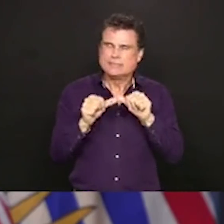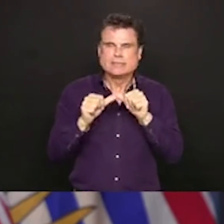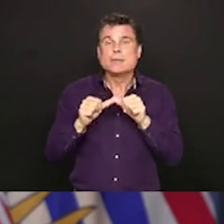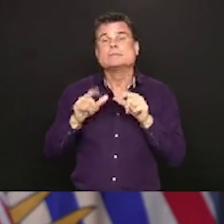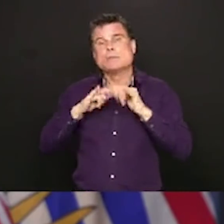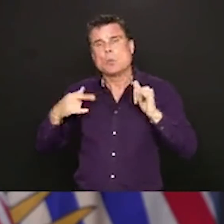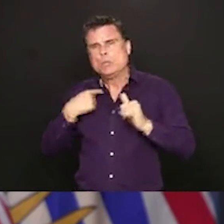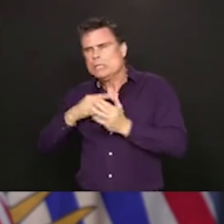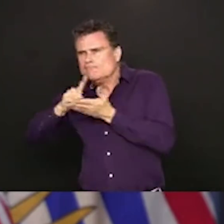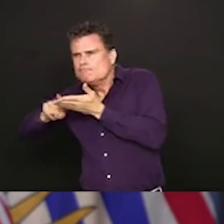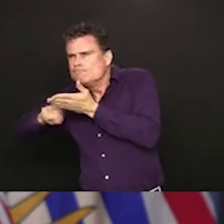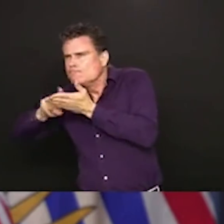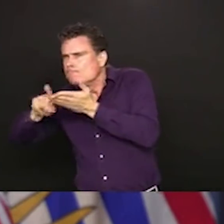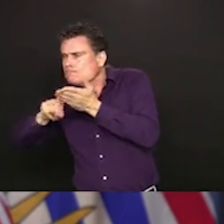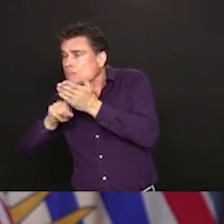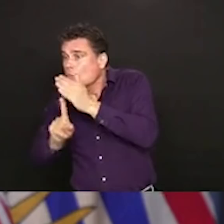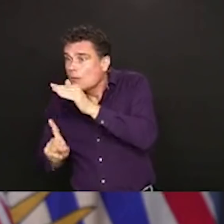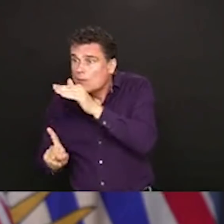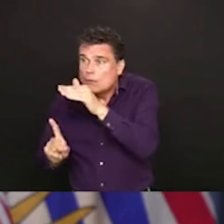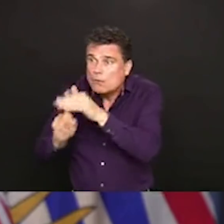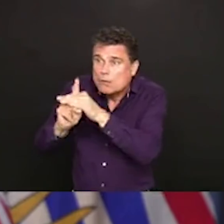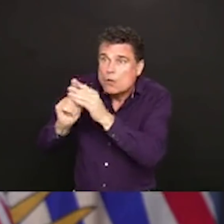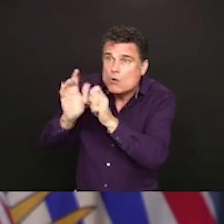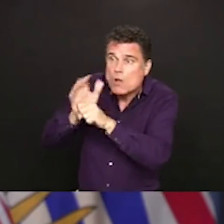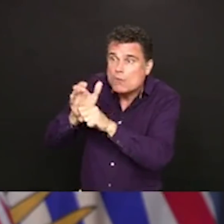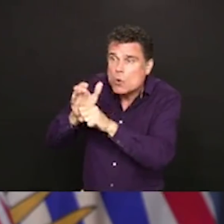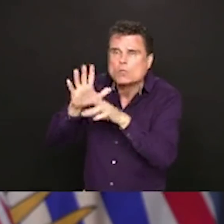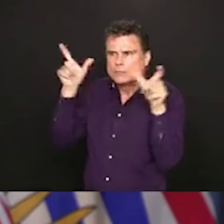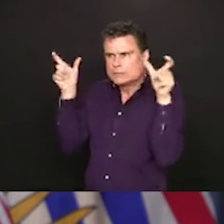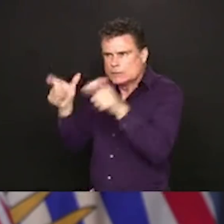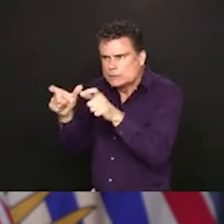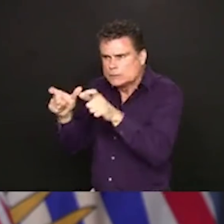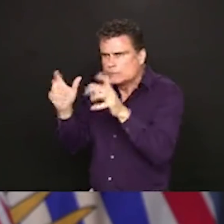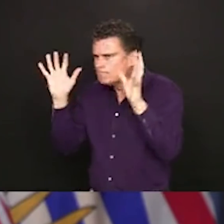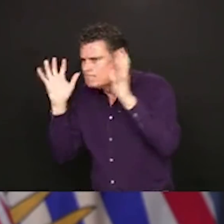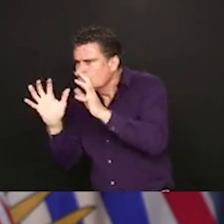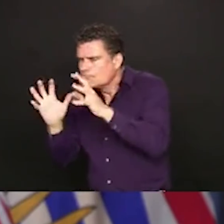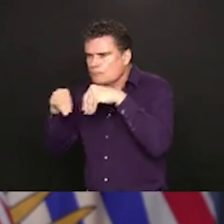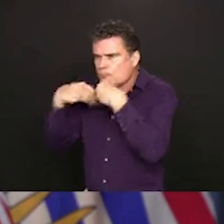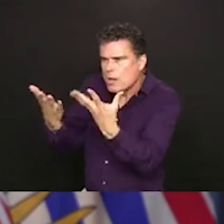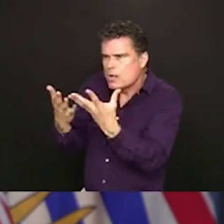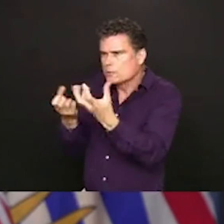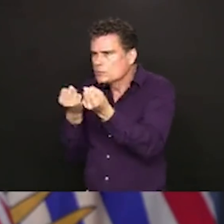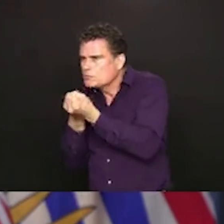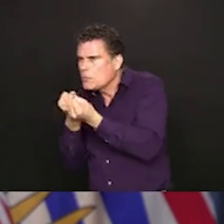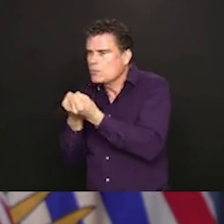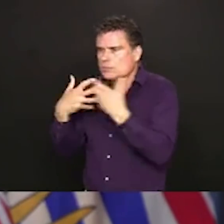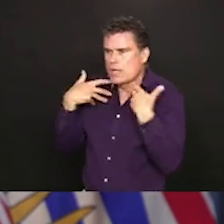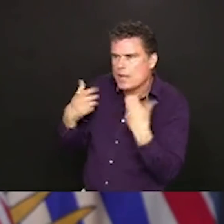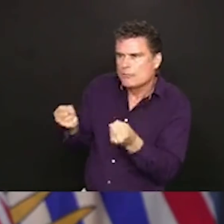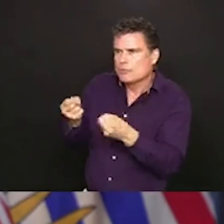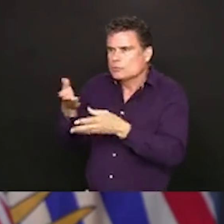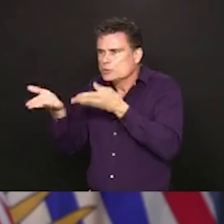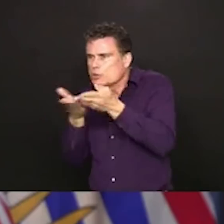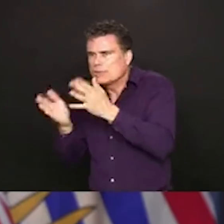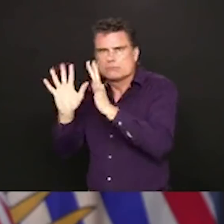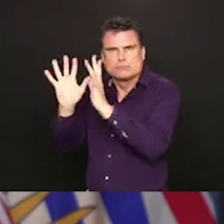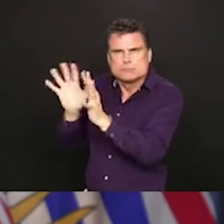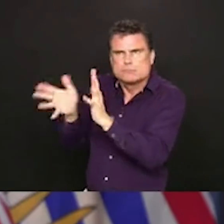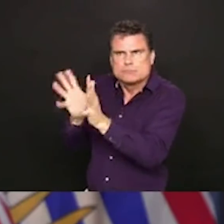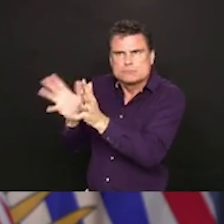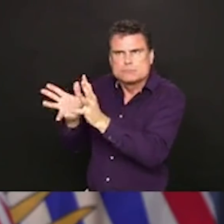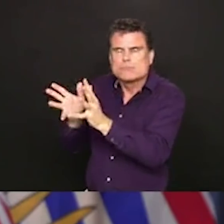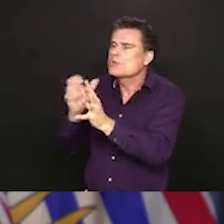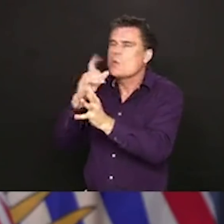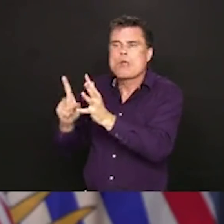maintaining our distances, these unrecognized transmissions don't spread widely. We don't get those explosive outbreaks that we've seen